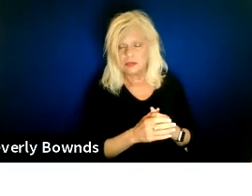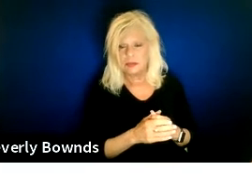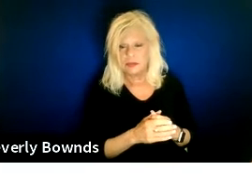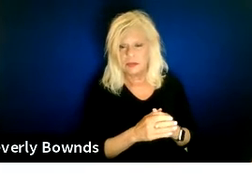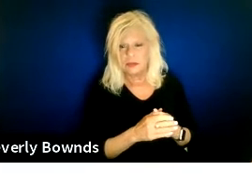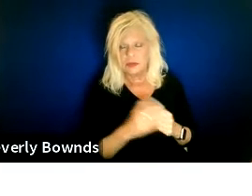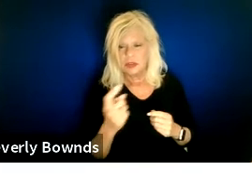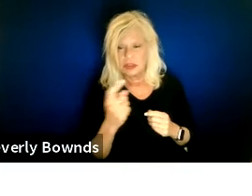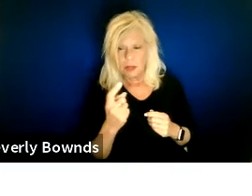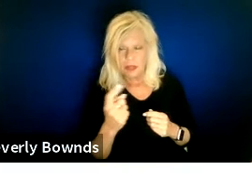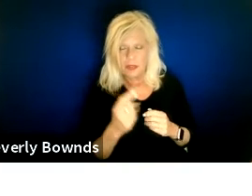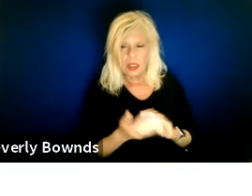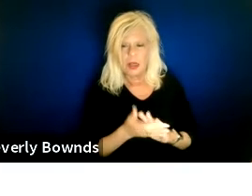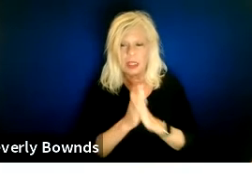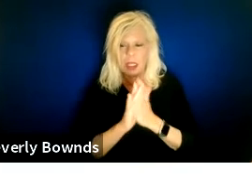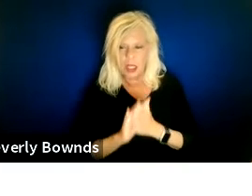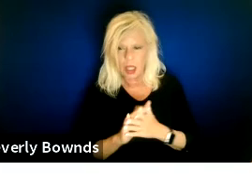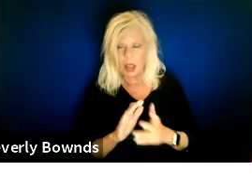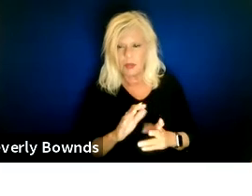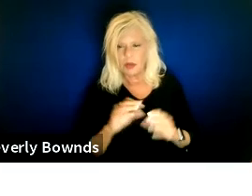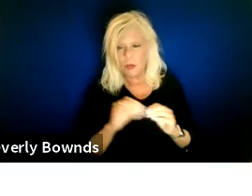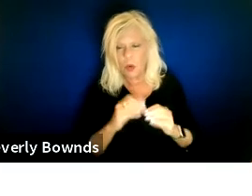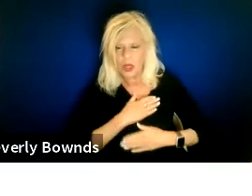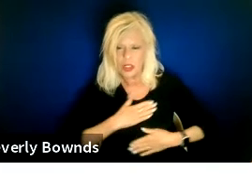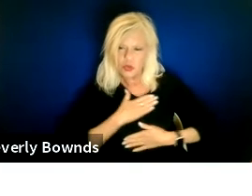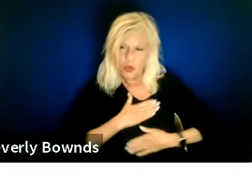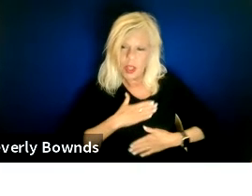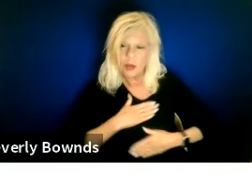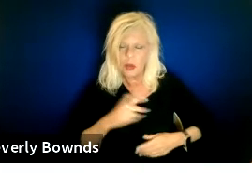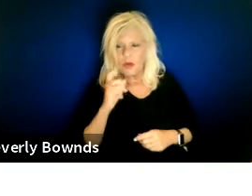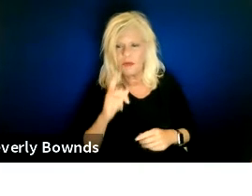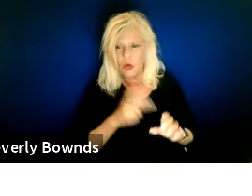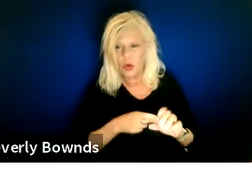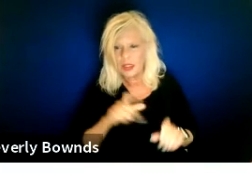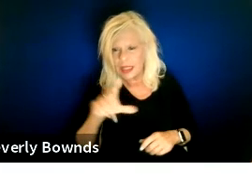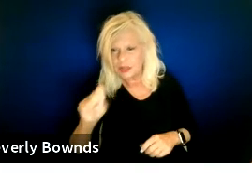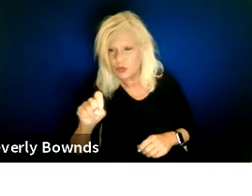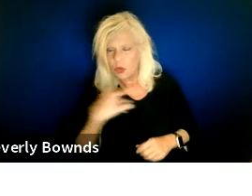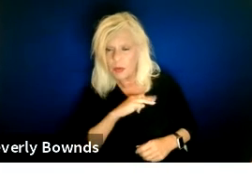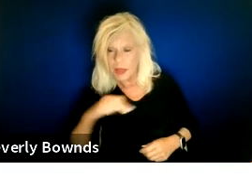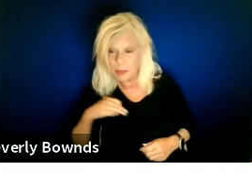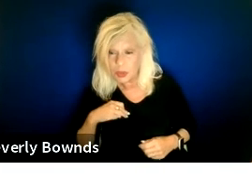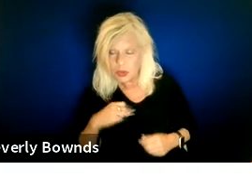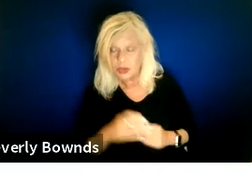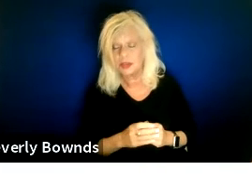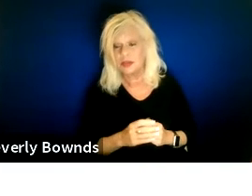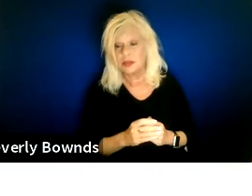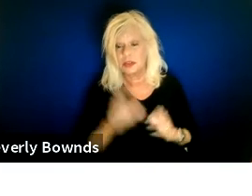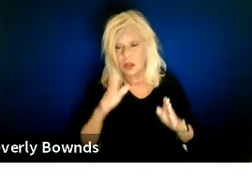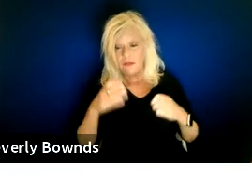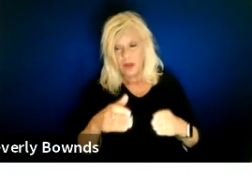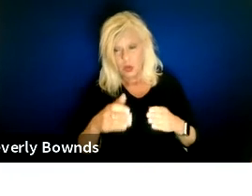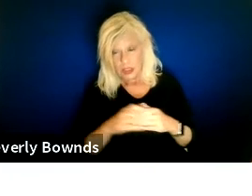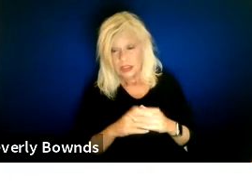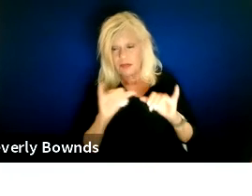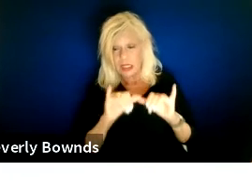this also inclusive and more enjoyable for all Lakeshore members. So the focus of the instruments